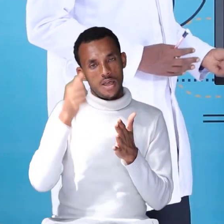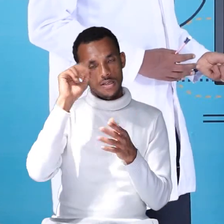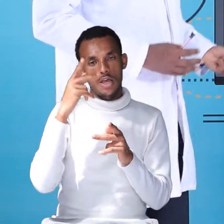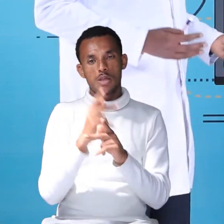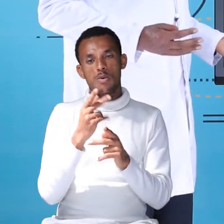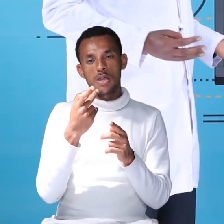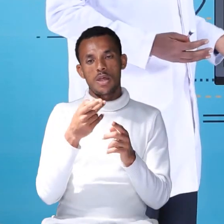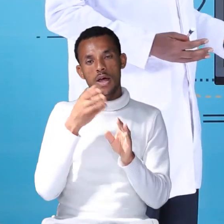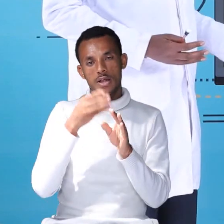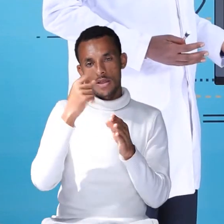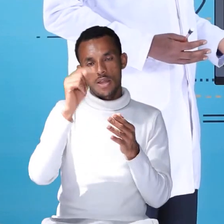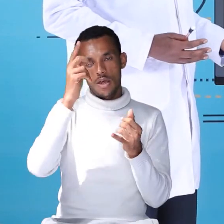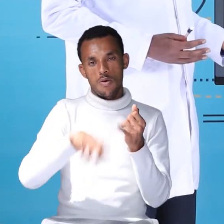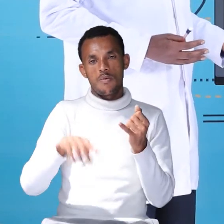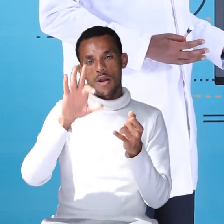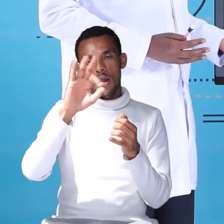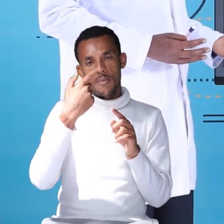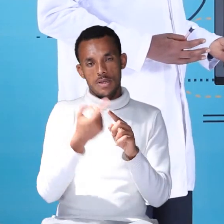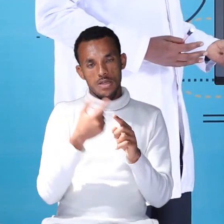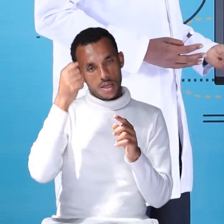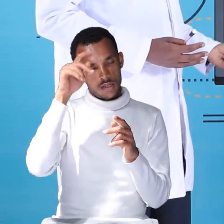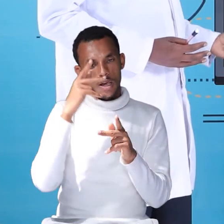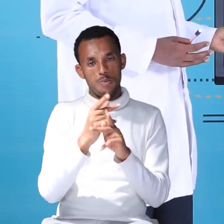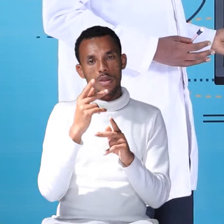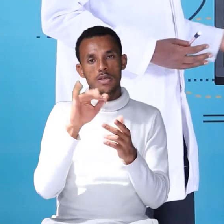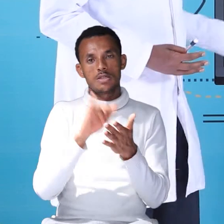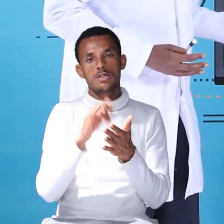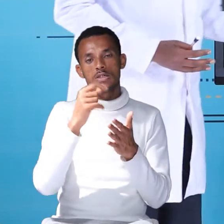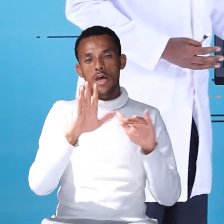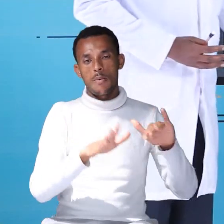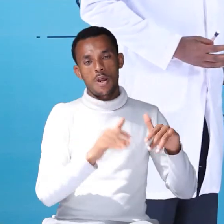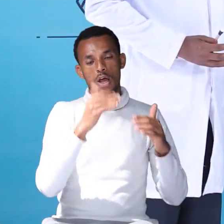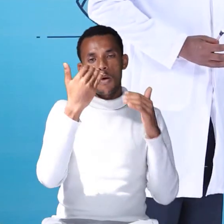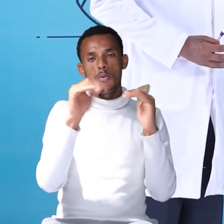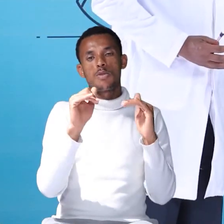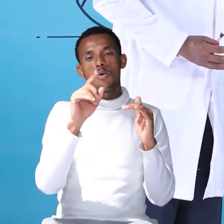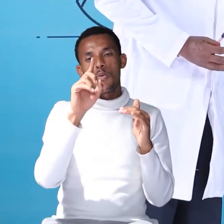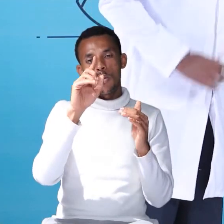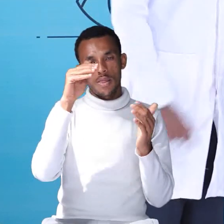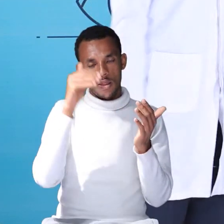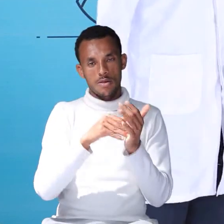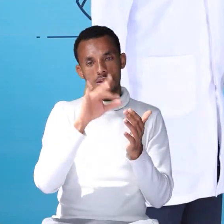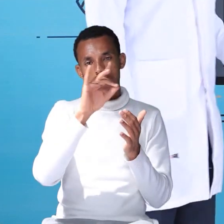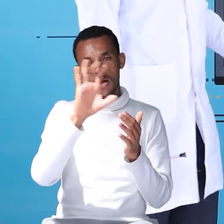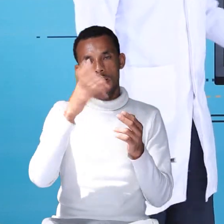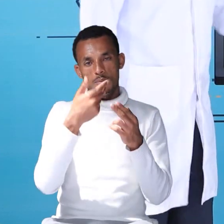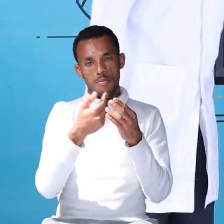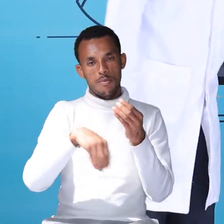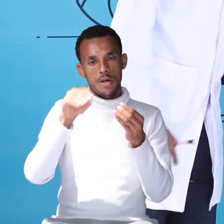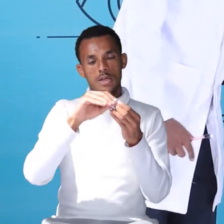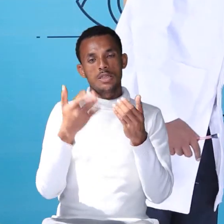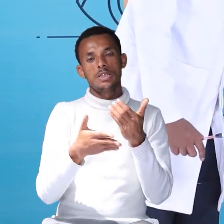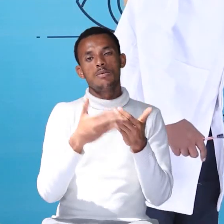cents. So he is expecting at the end of 9 months, he is expecting that the remaining amount